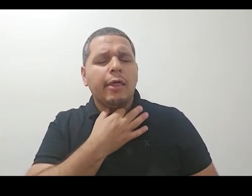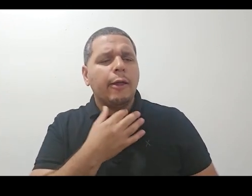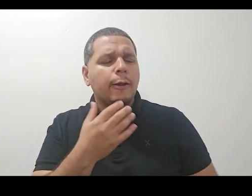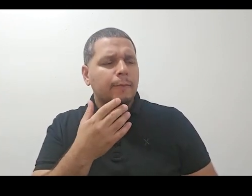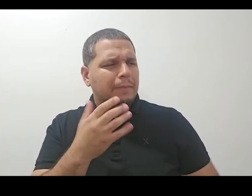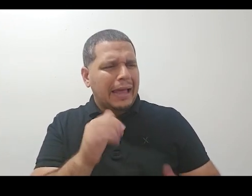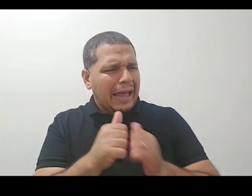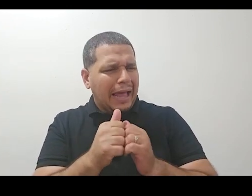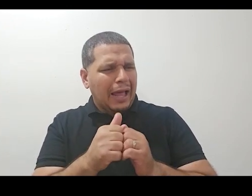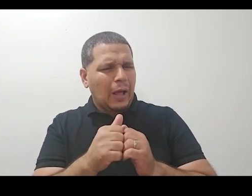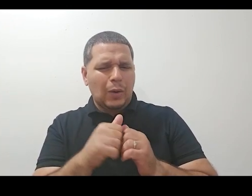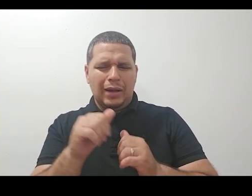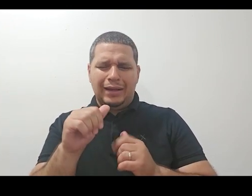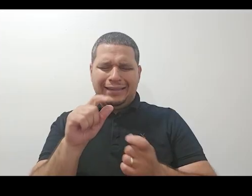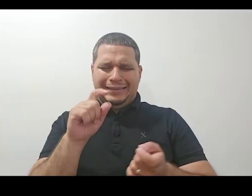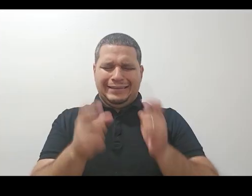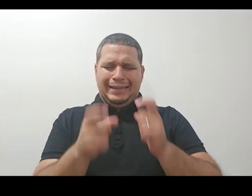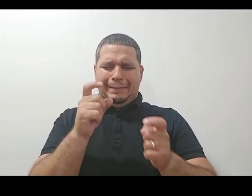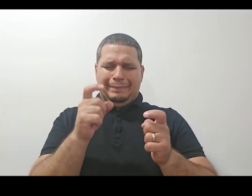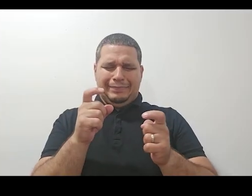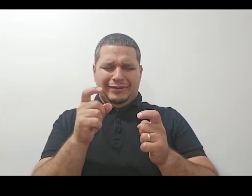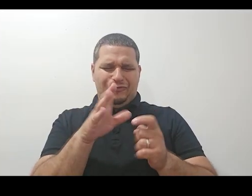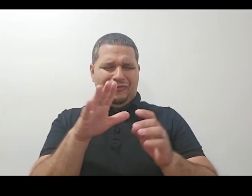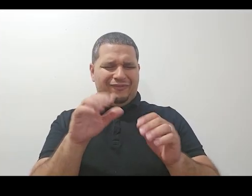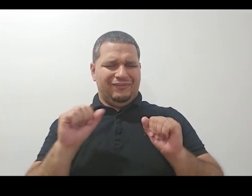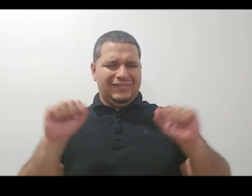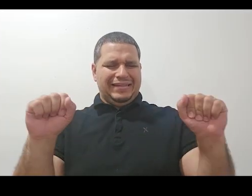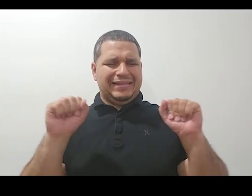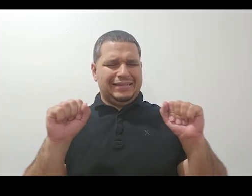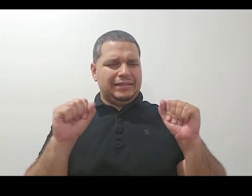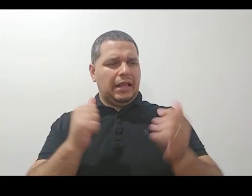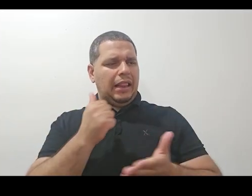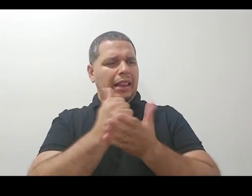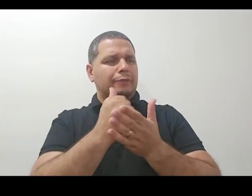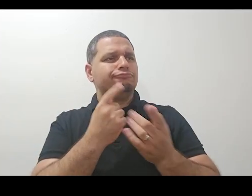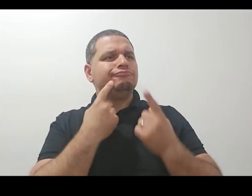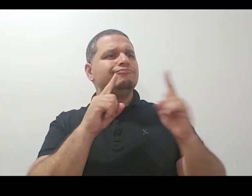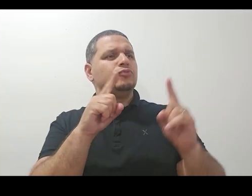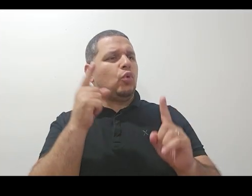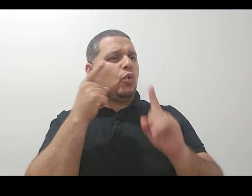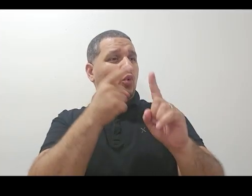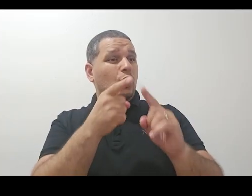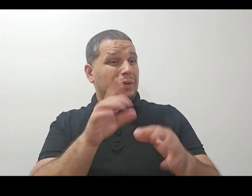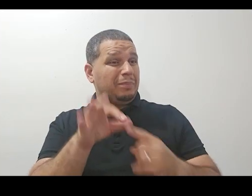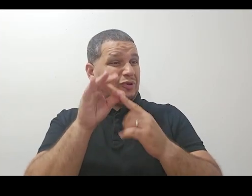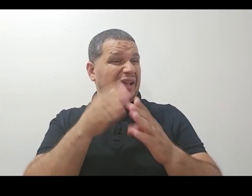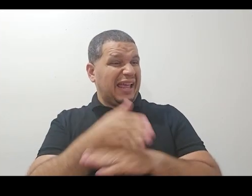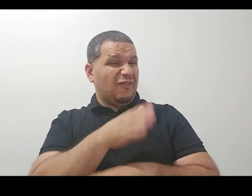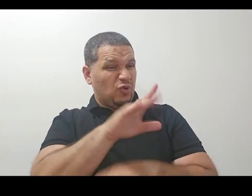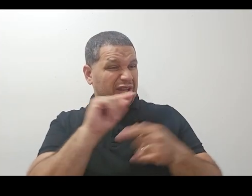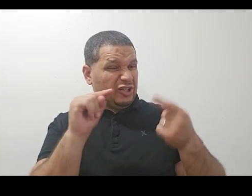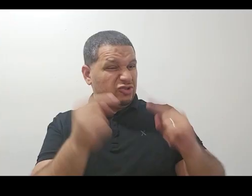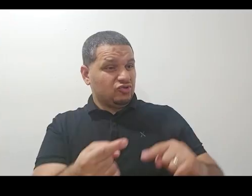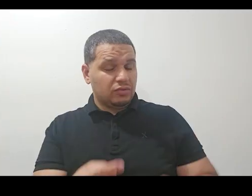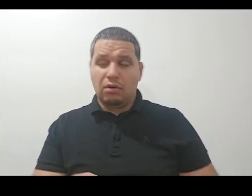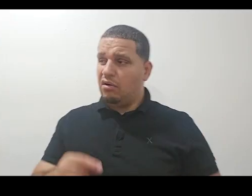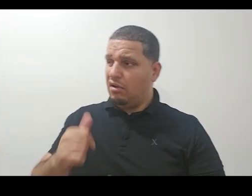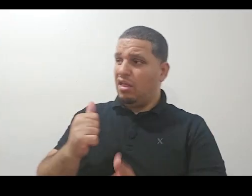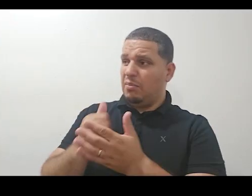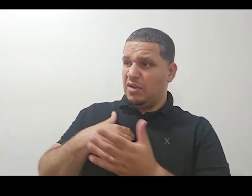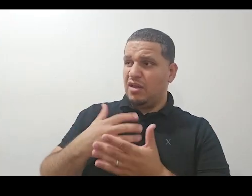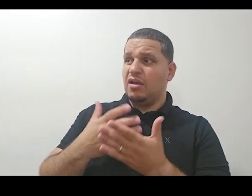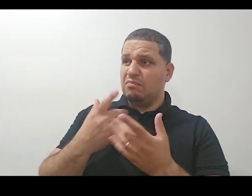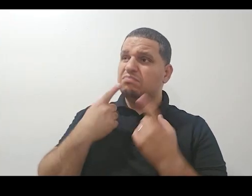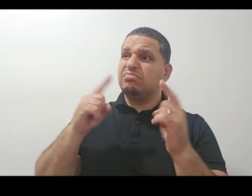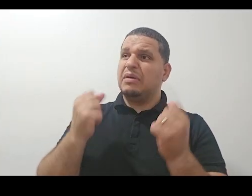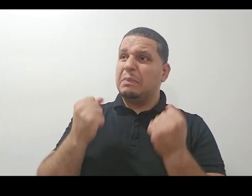curious to know, how has adaptive fitness helped you reach your goals, especially since after your injury? It helped me reach a lot of goals.